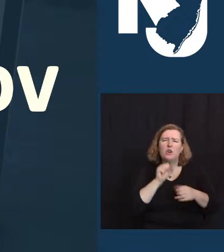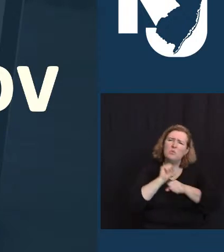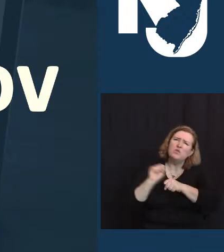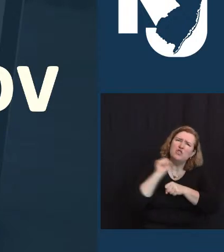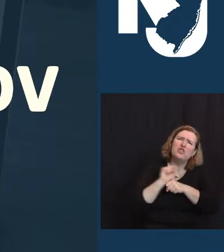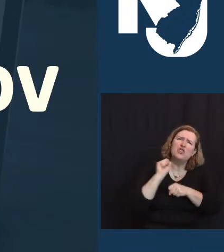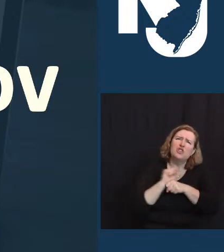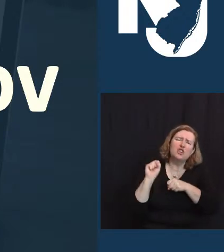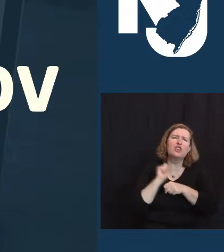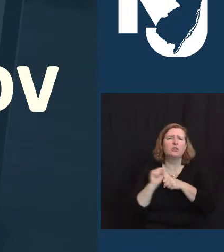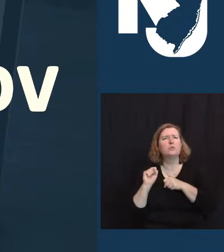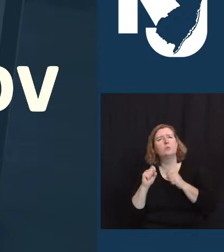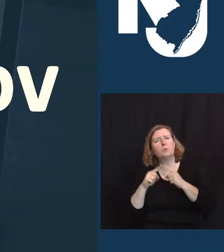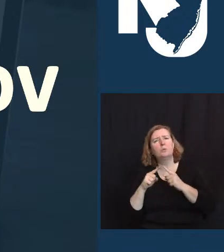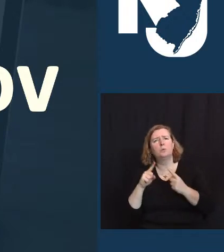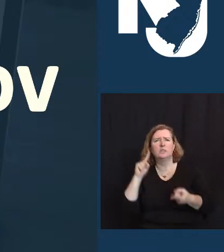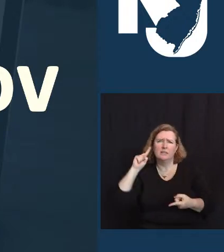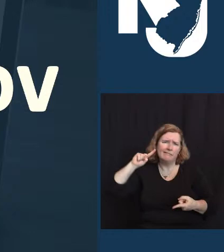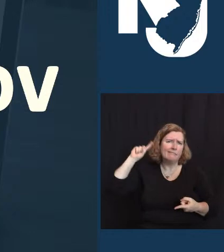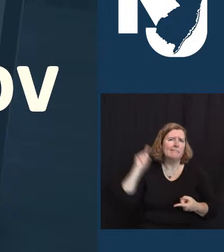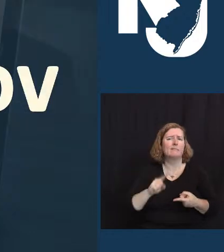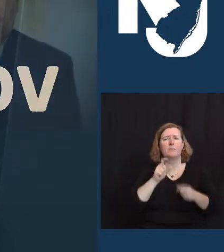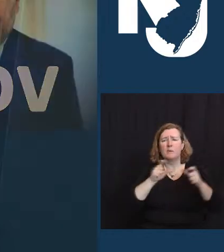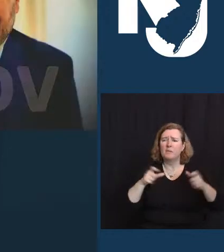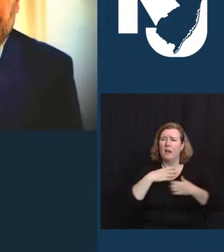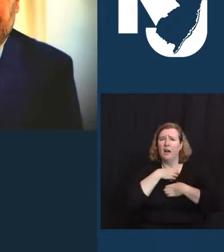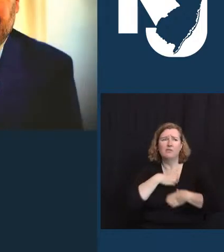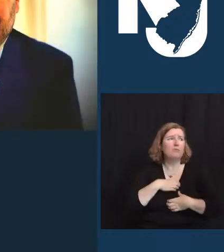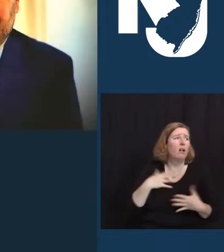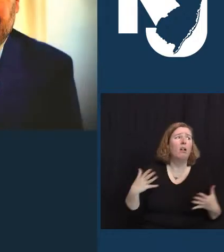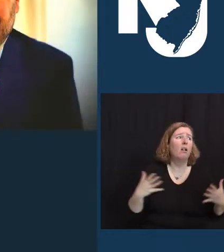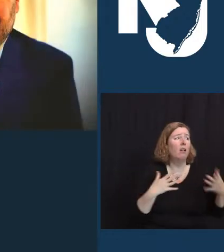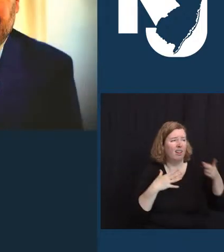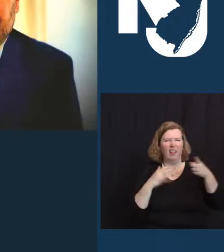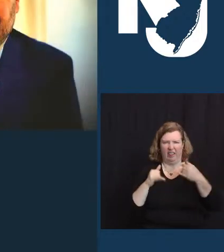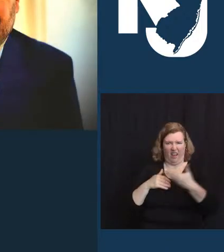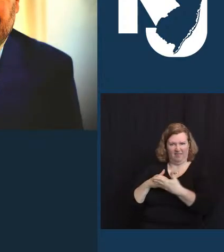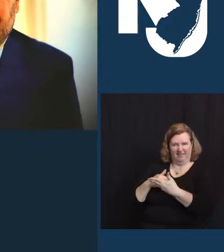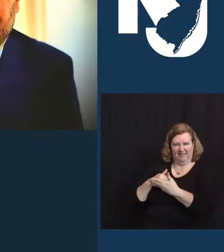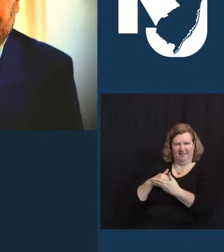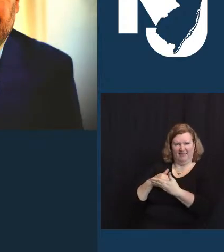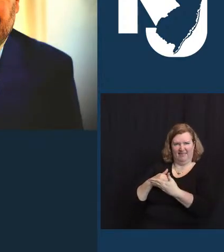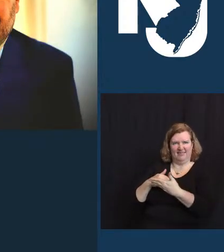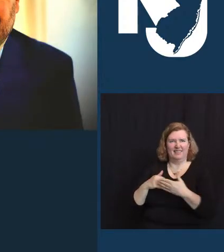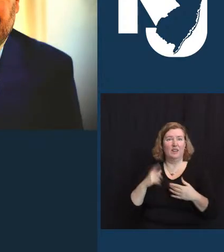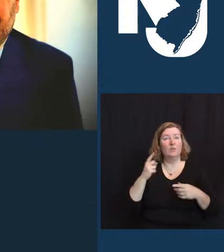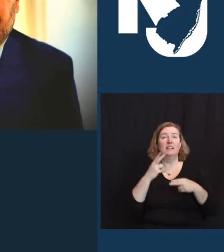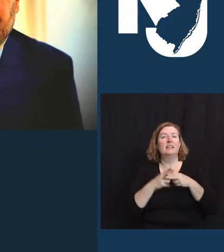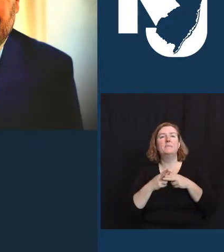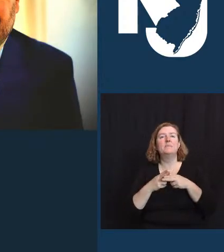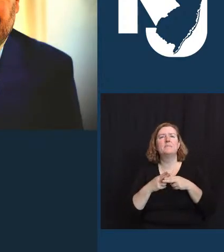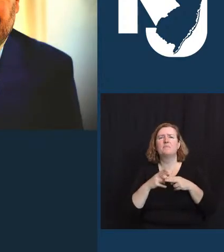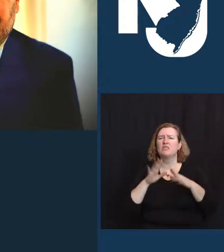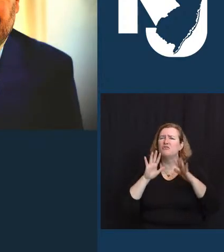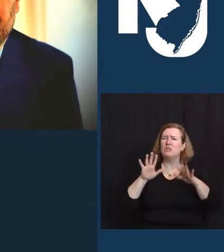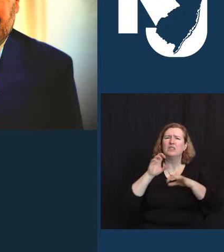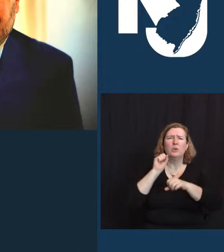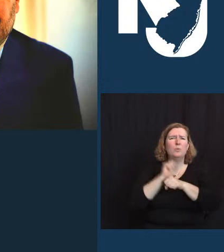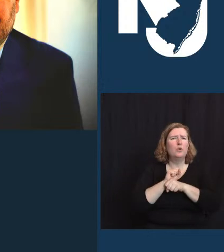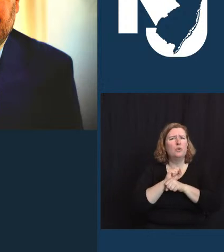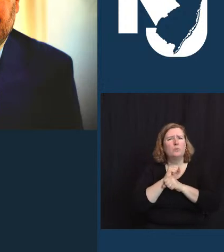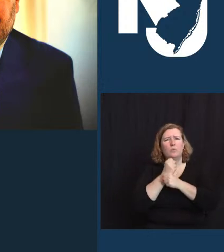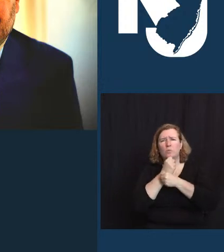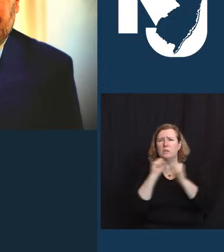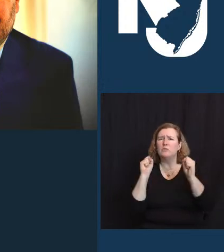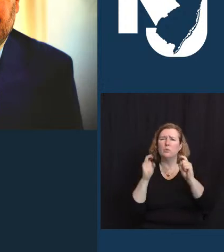stamp out our hunger and food insecurity. One of these organizations Doing tremendous work is the Rescue Mission of